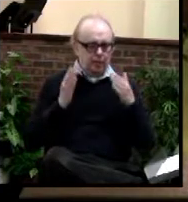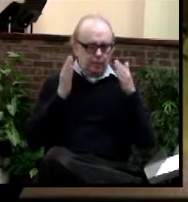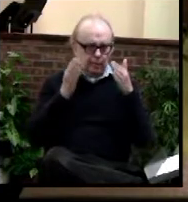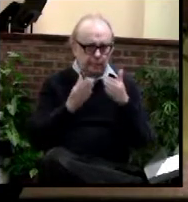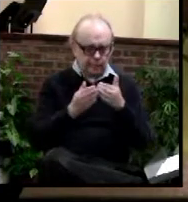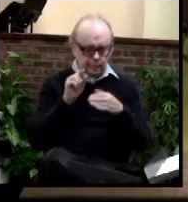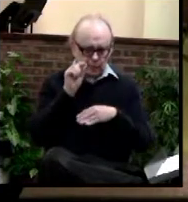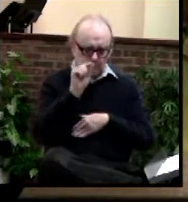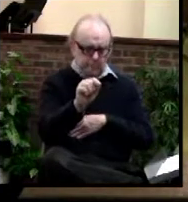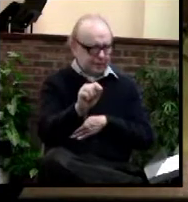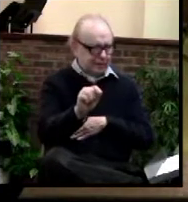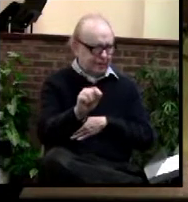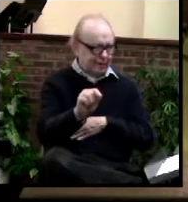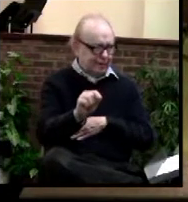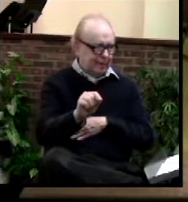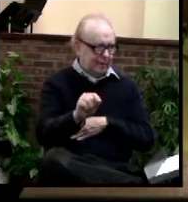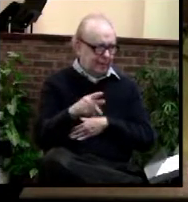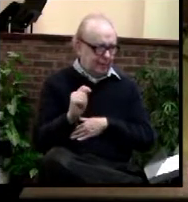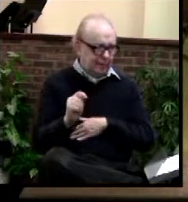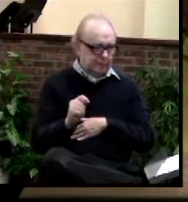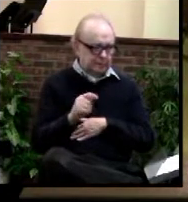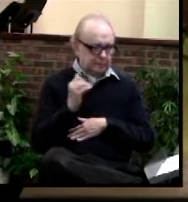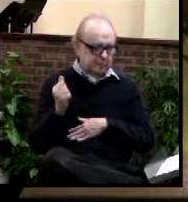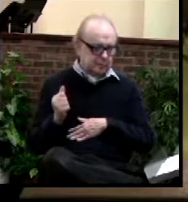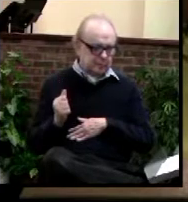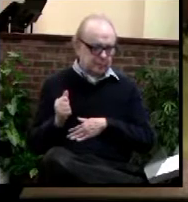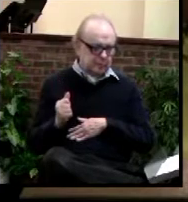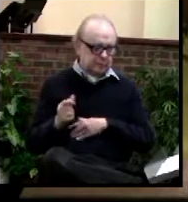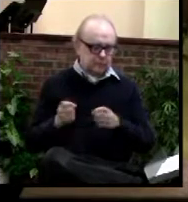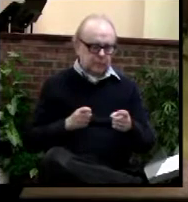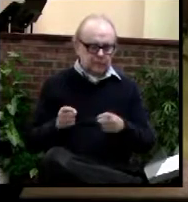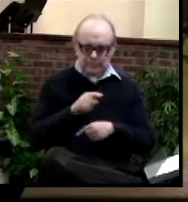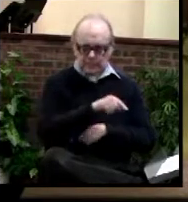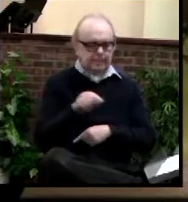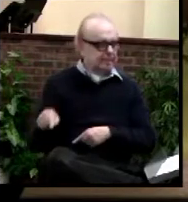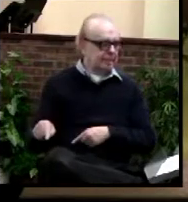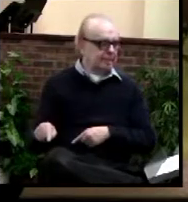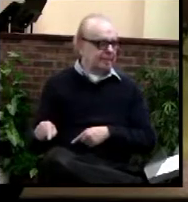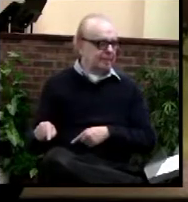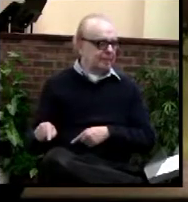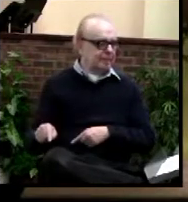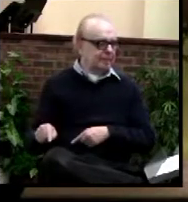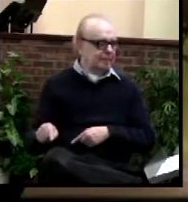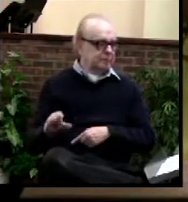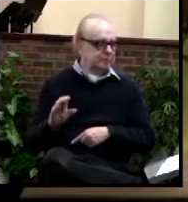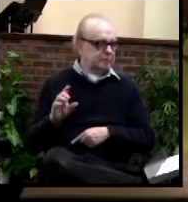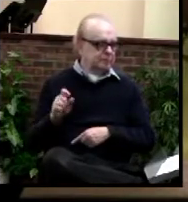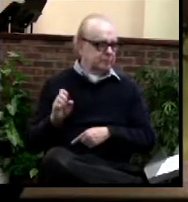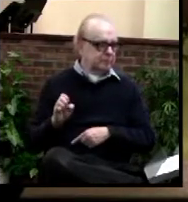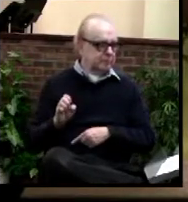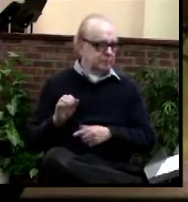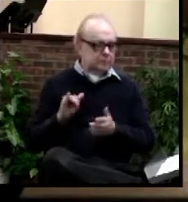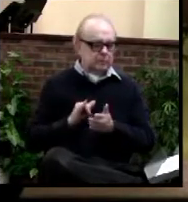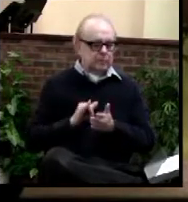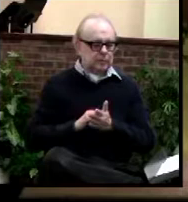point and tried his best to direct those two oxens to that point.